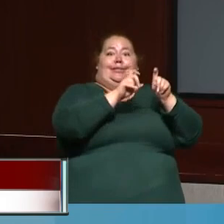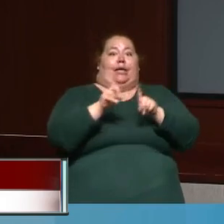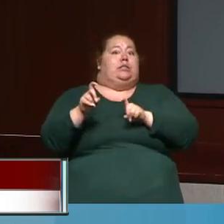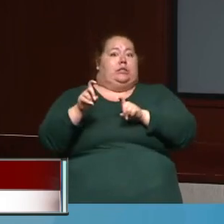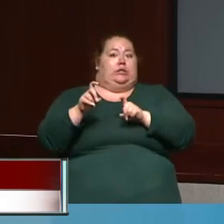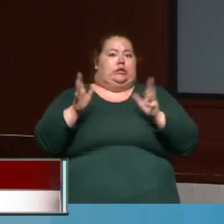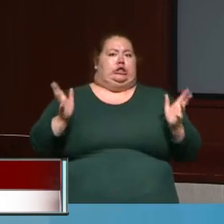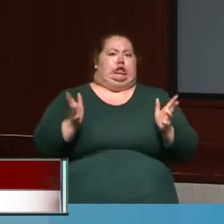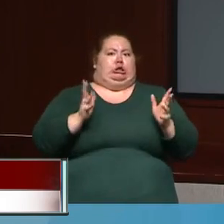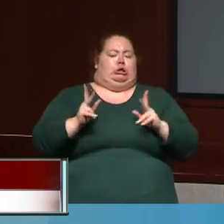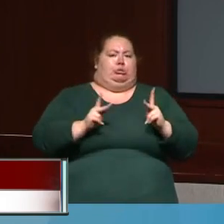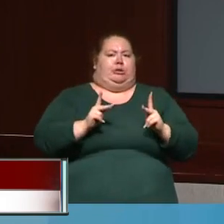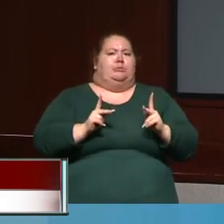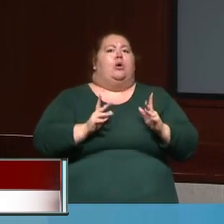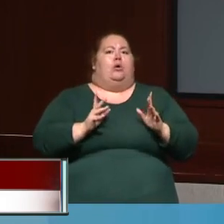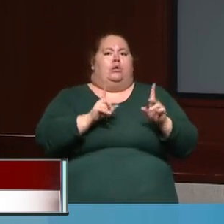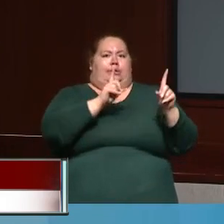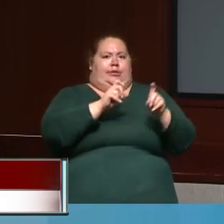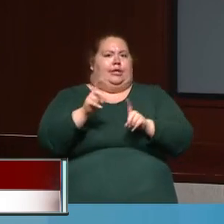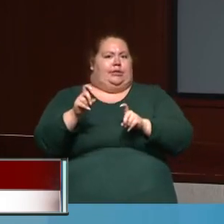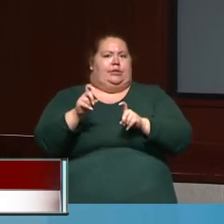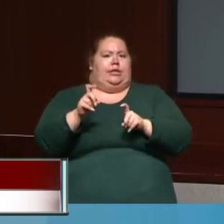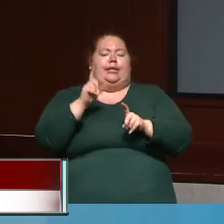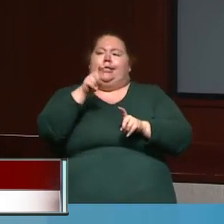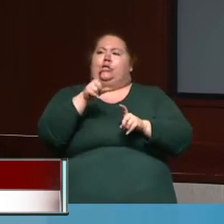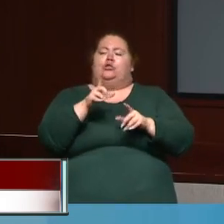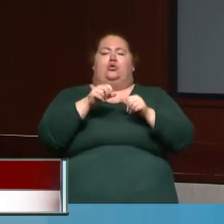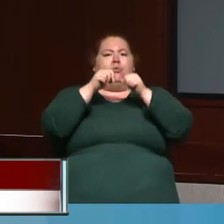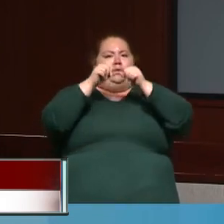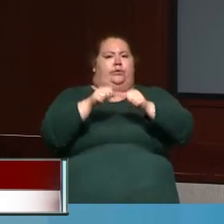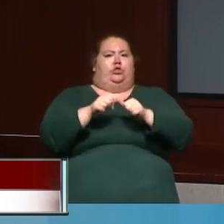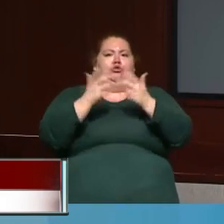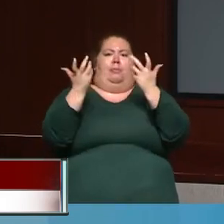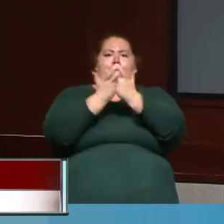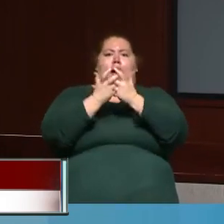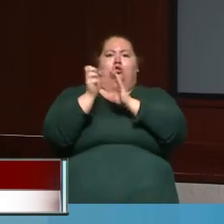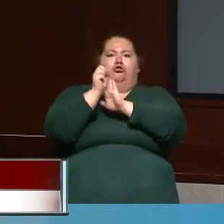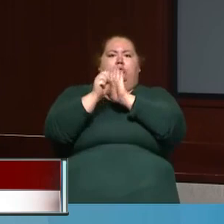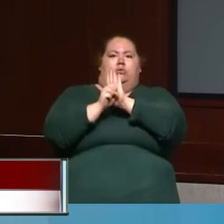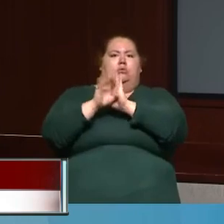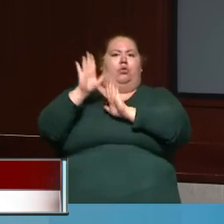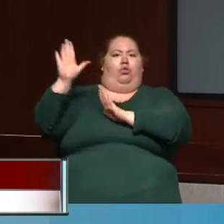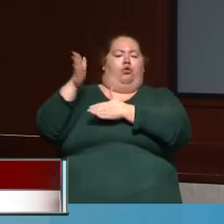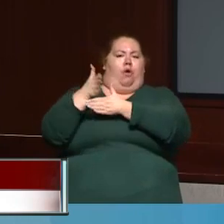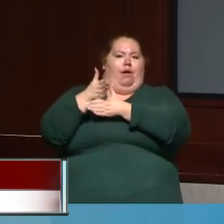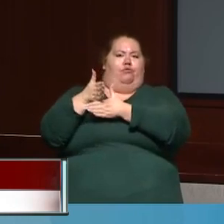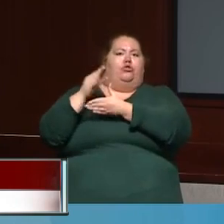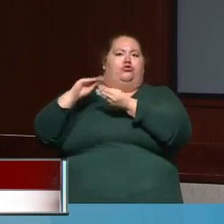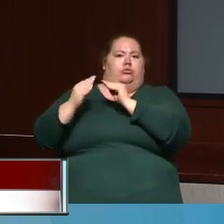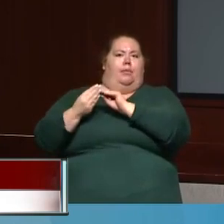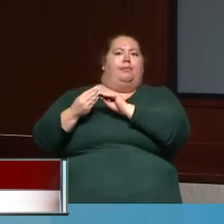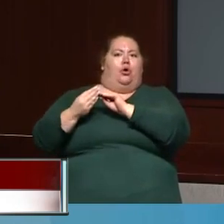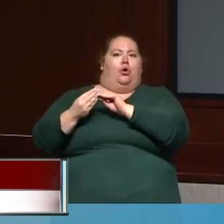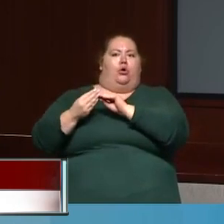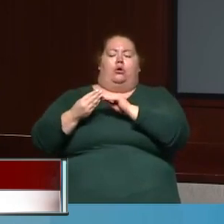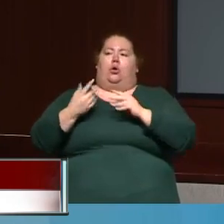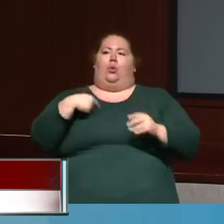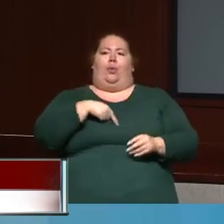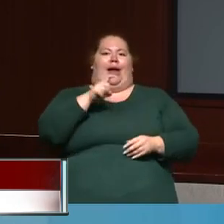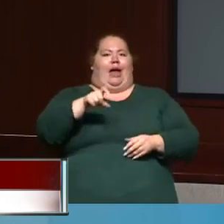We need to get to where the state average is. All of those things are important. So the lesson is that we need to keep our nose to the